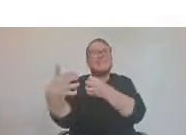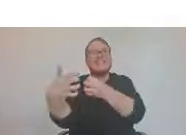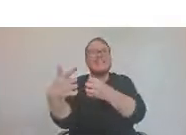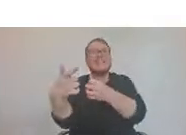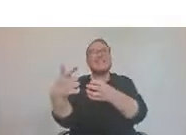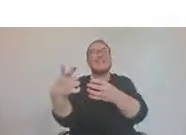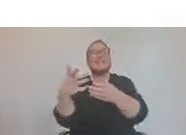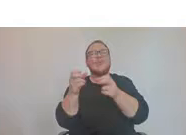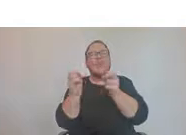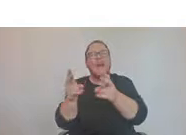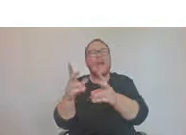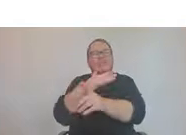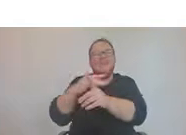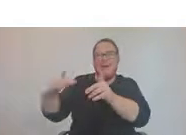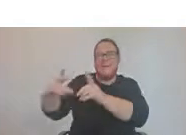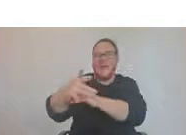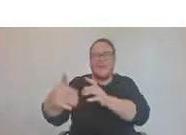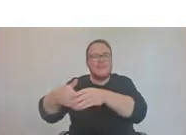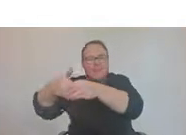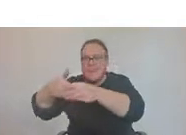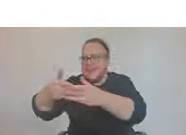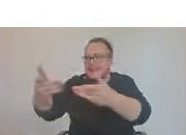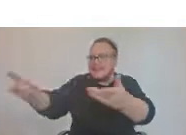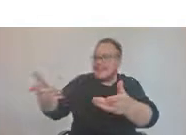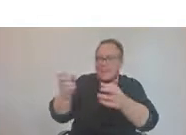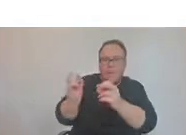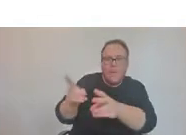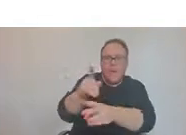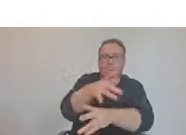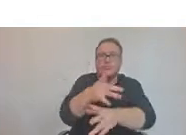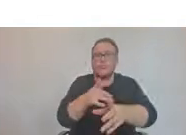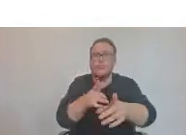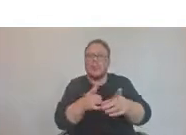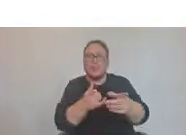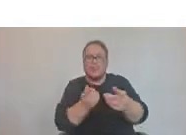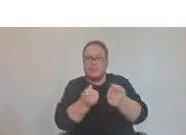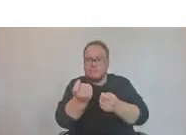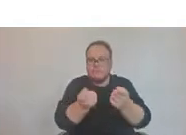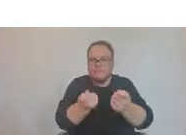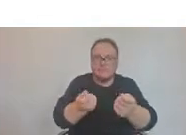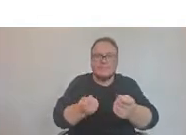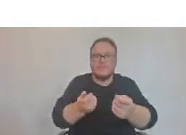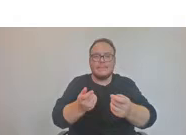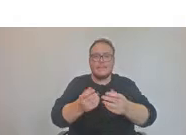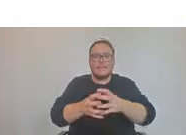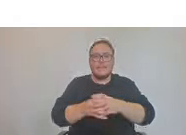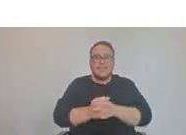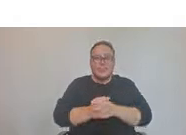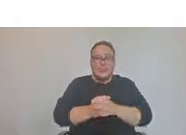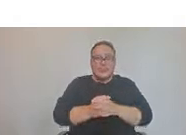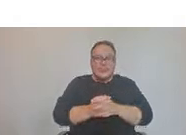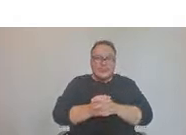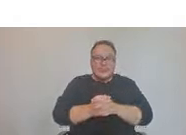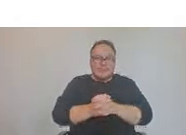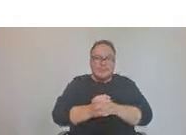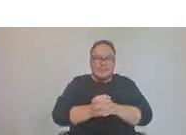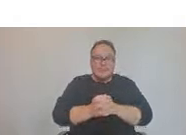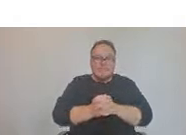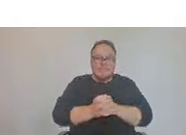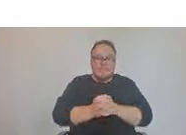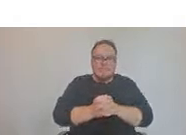heating our homes is really, really important. So a real success story there. Young people and